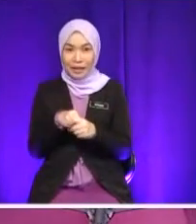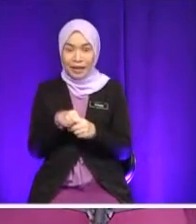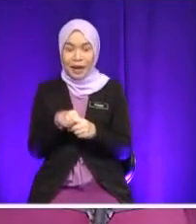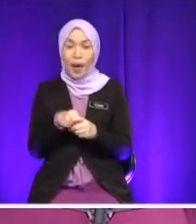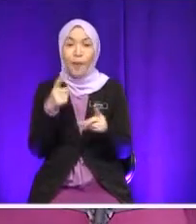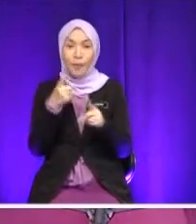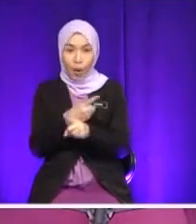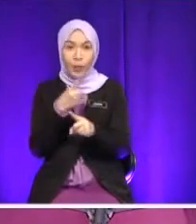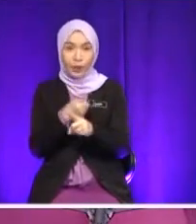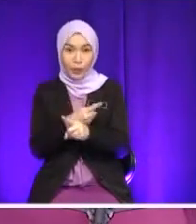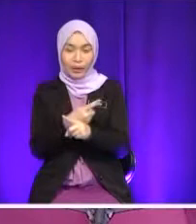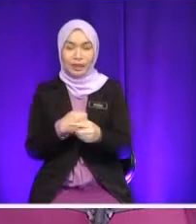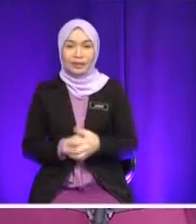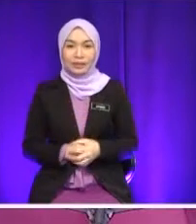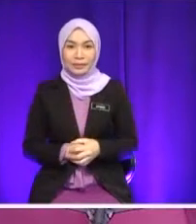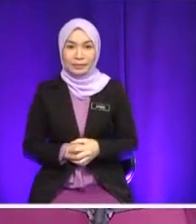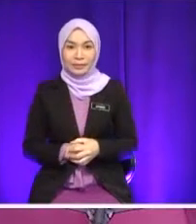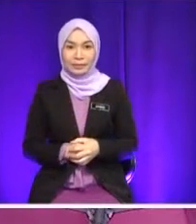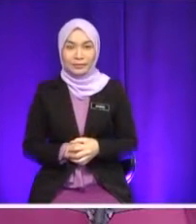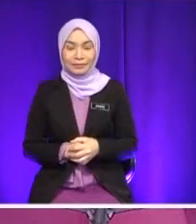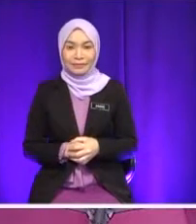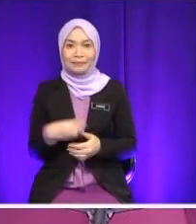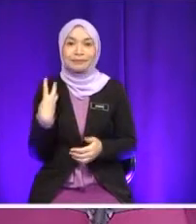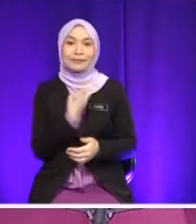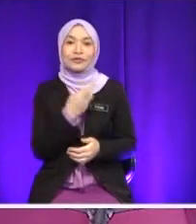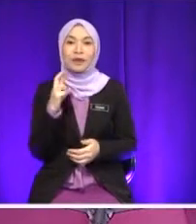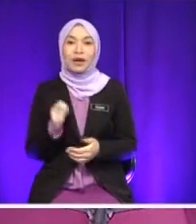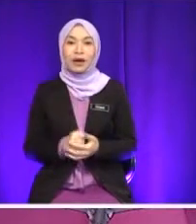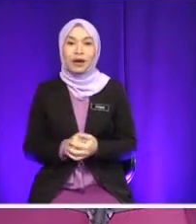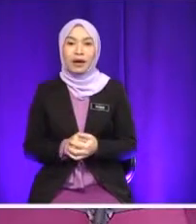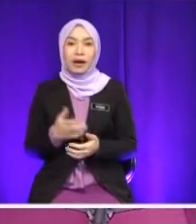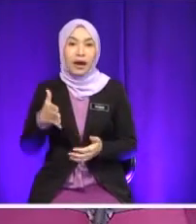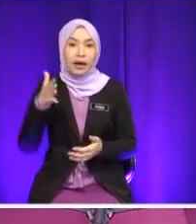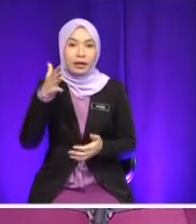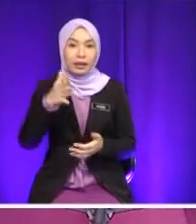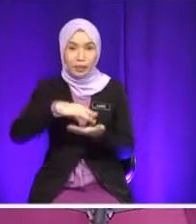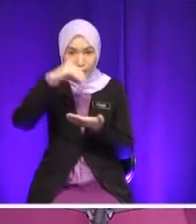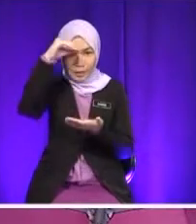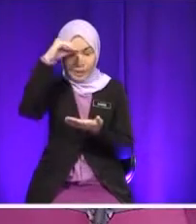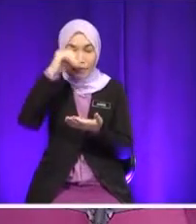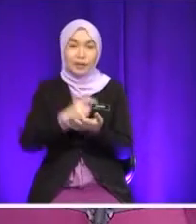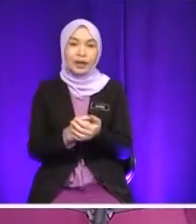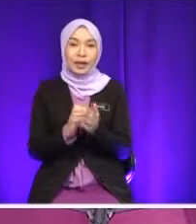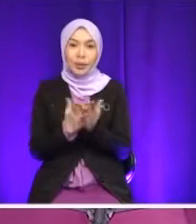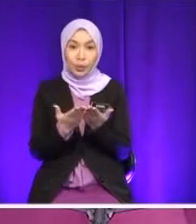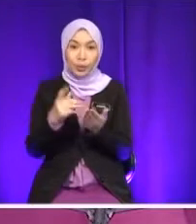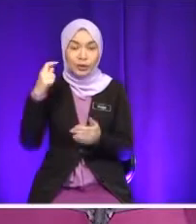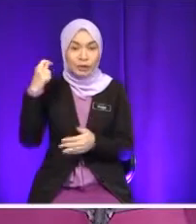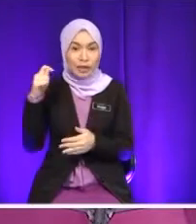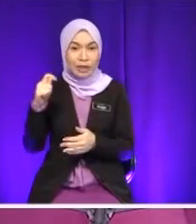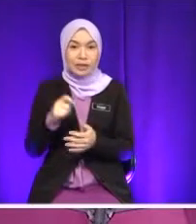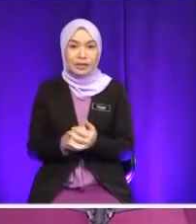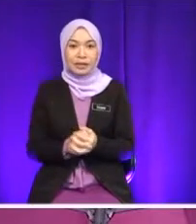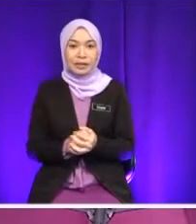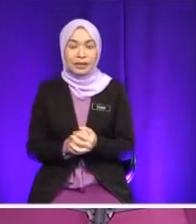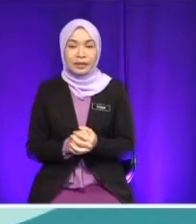let's look at this. Okay, we are going to focus on Form 5 textbook in Unit 7, the media, and our